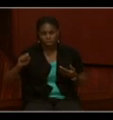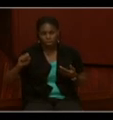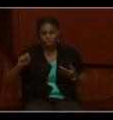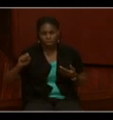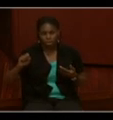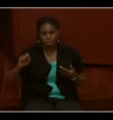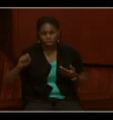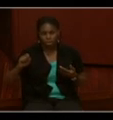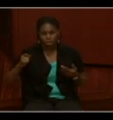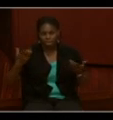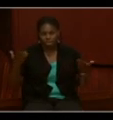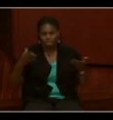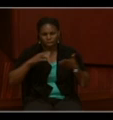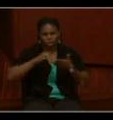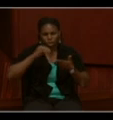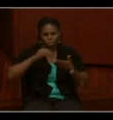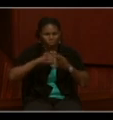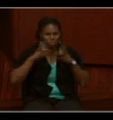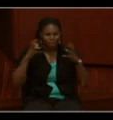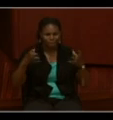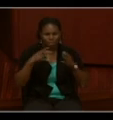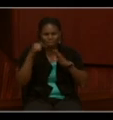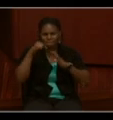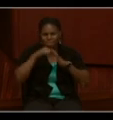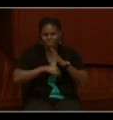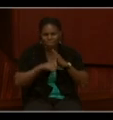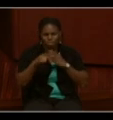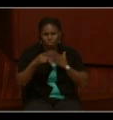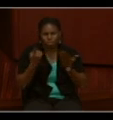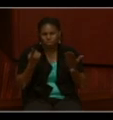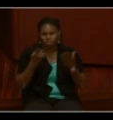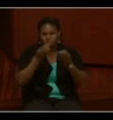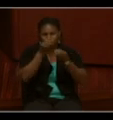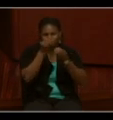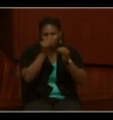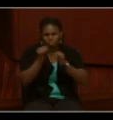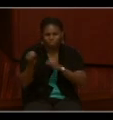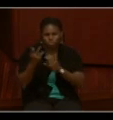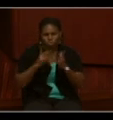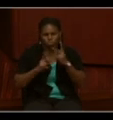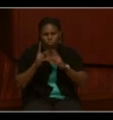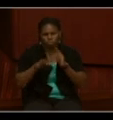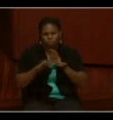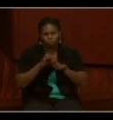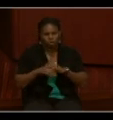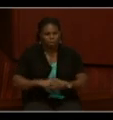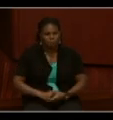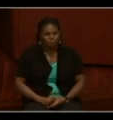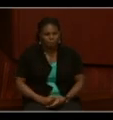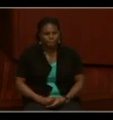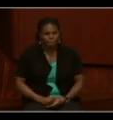there isn't the kind of wealth of detail about individuals that you find in later case files.